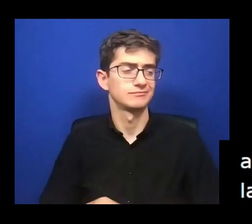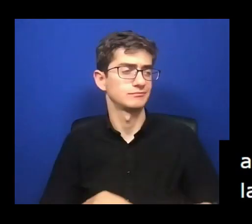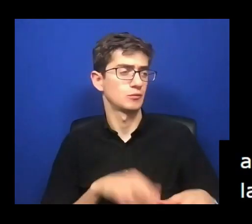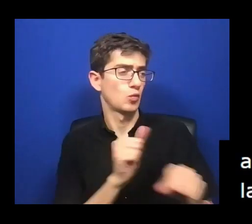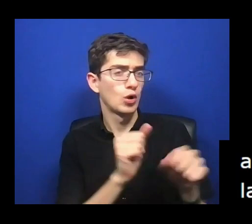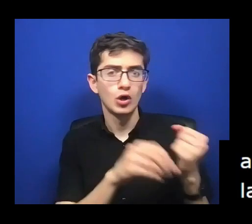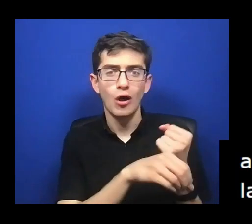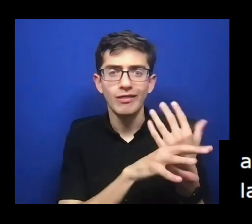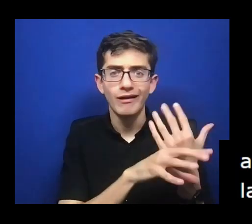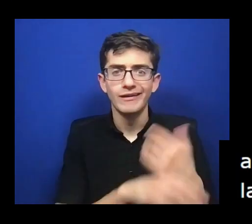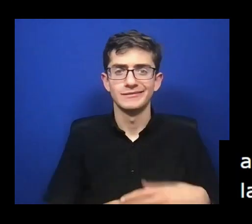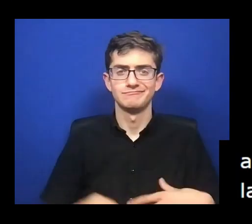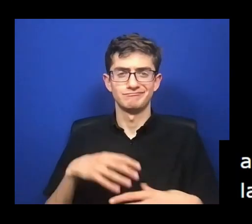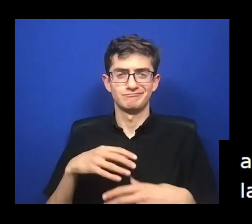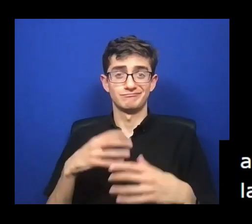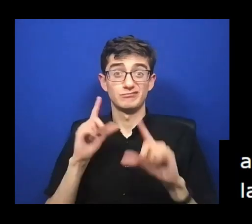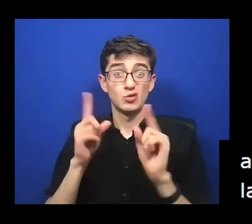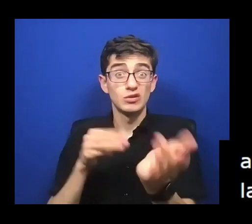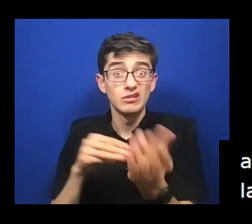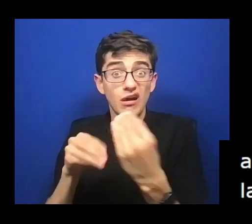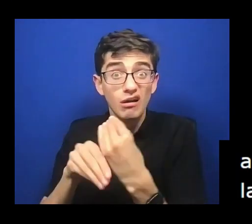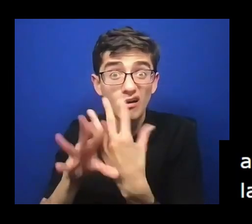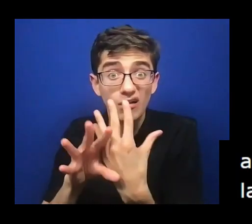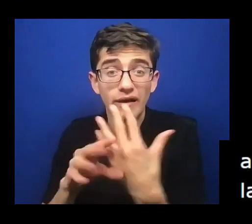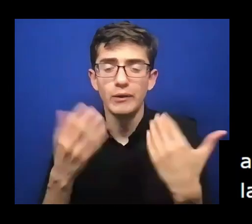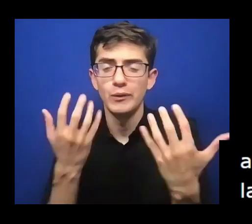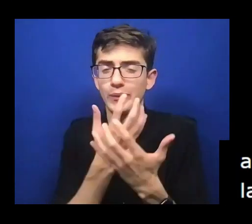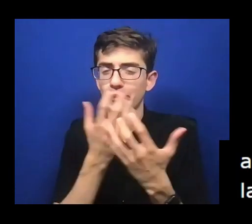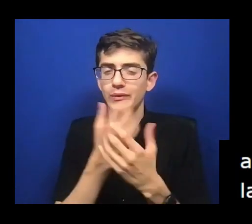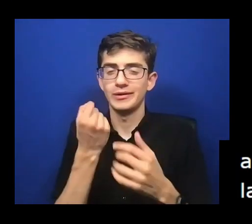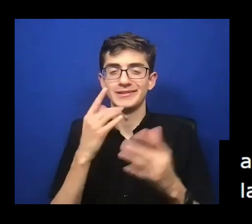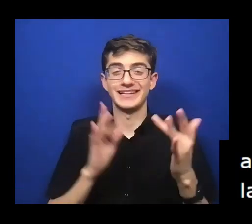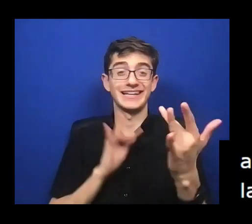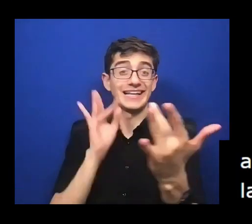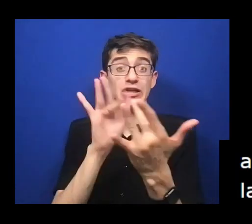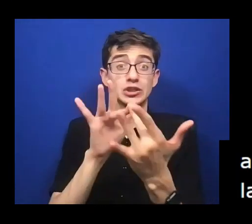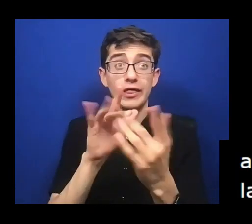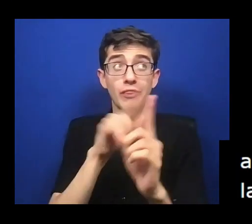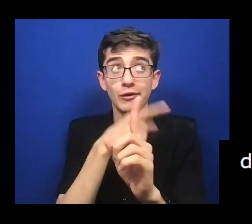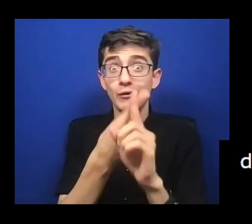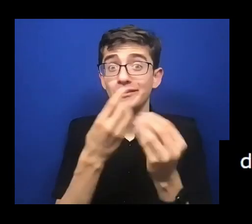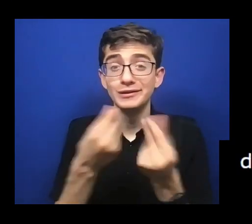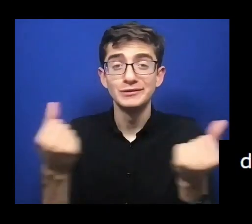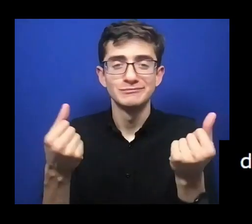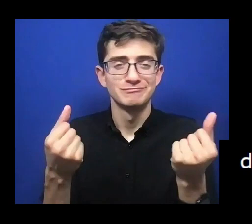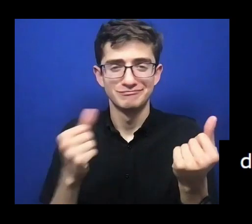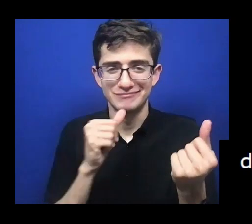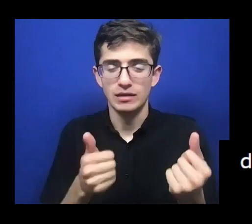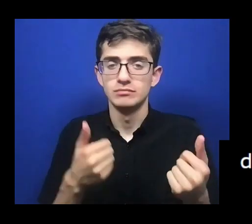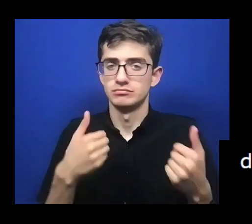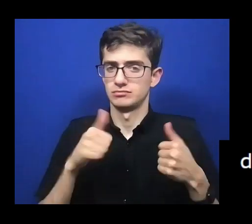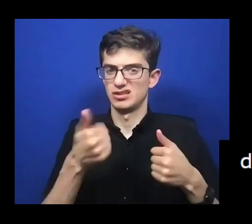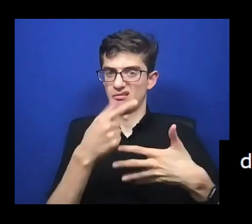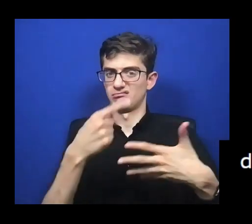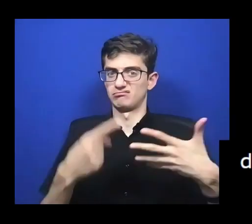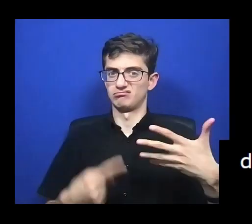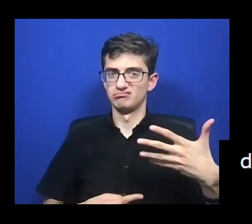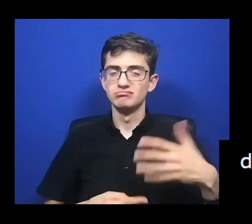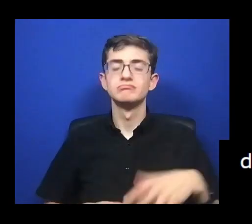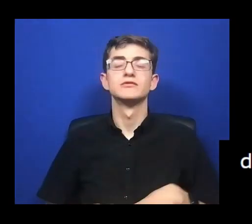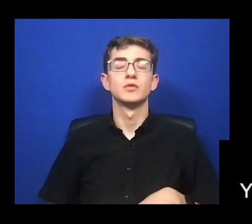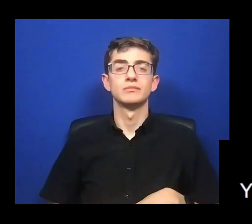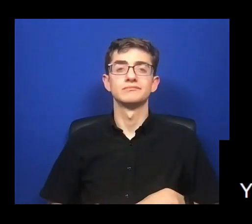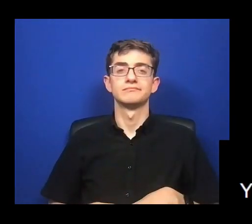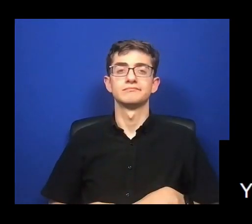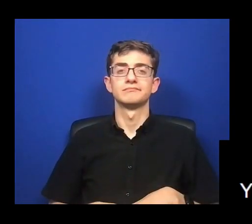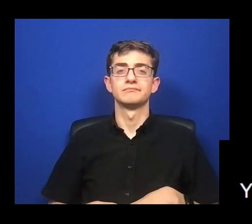remember that the internet connection is not the sole solution because of these all other factors that are so important. So to move the needle forward,